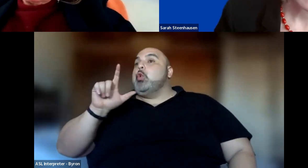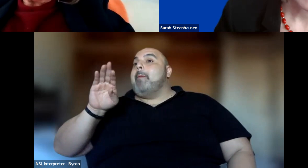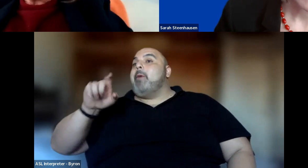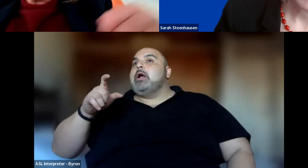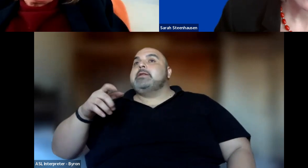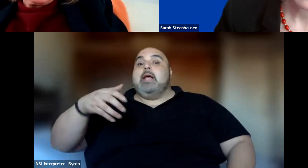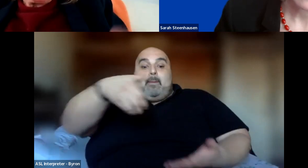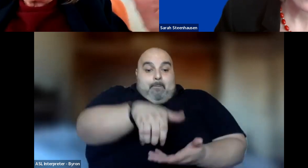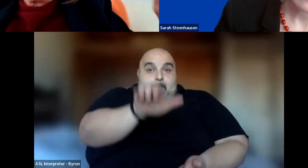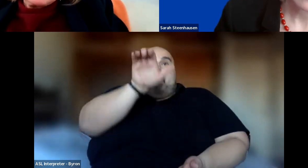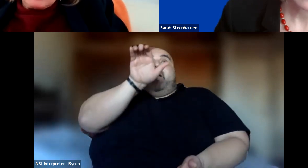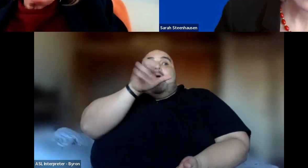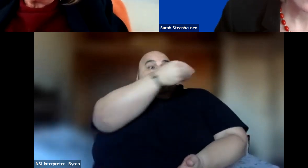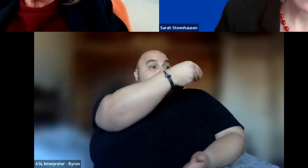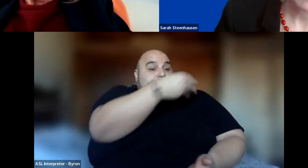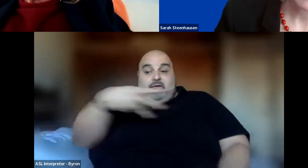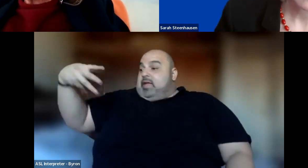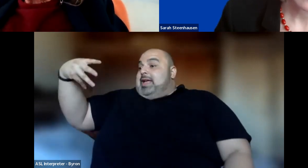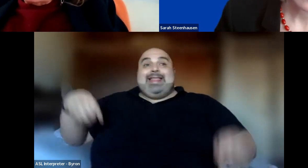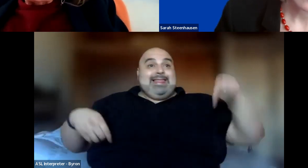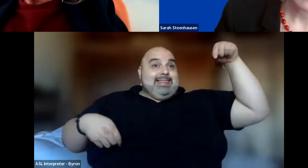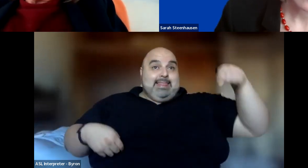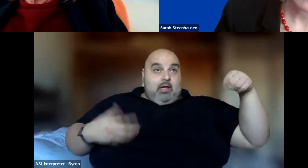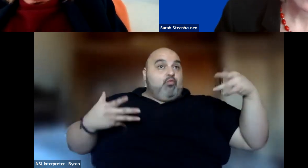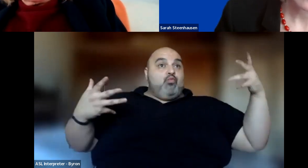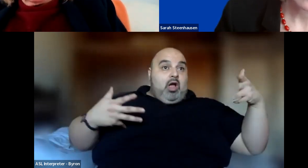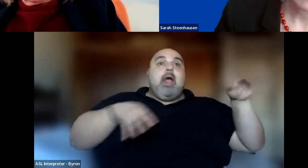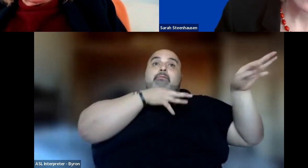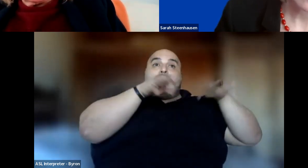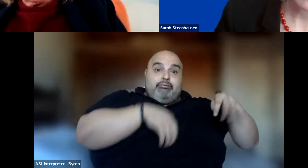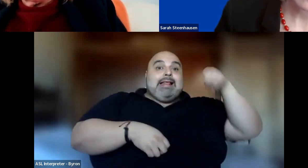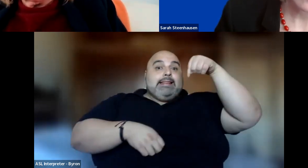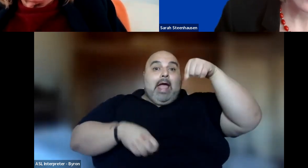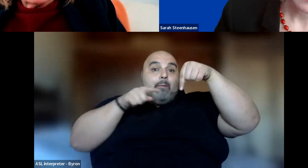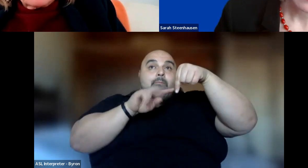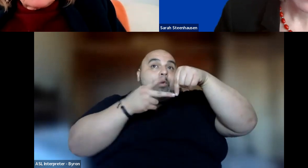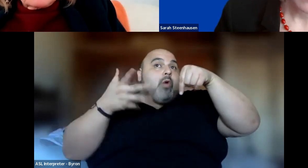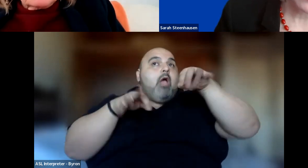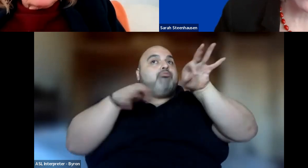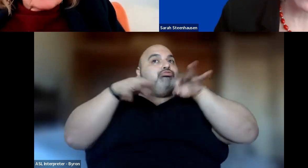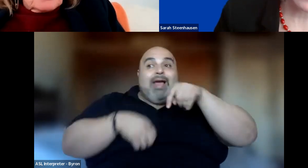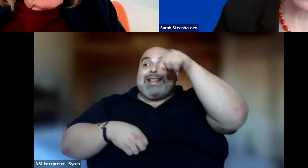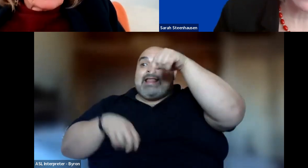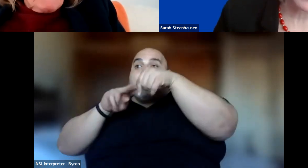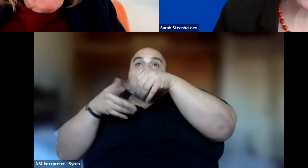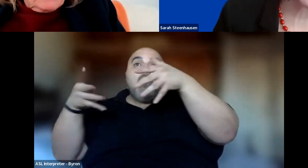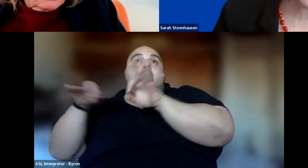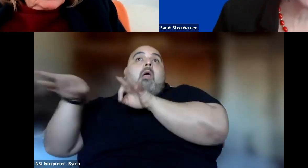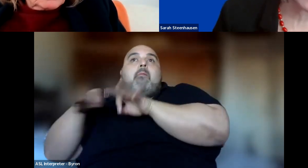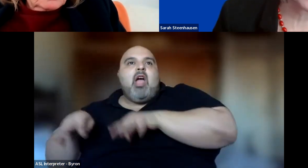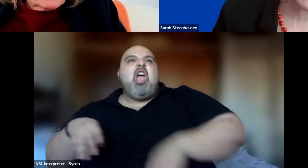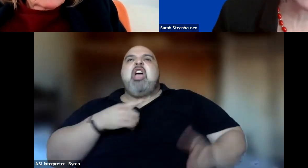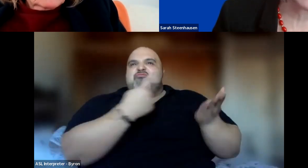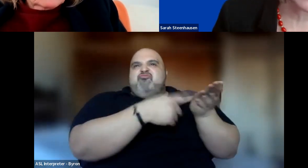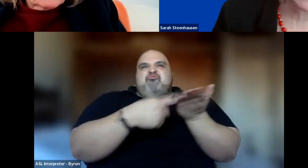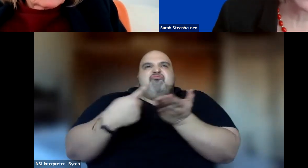here's what this is, here's what that is. Let's talk about all of these different choices. Wonderful idea, especially given